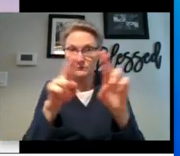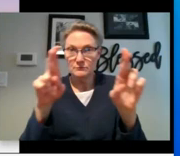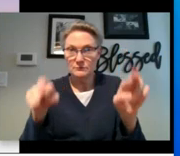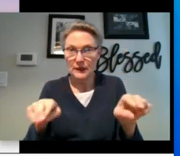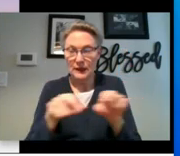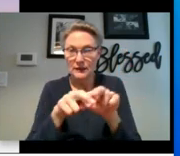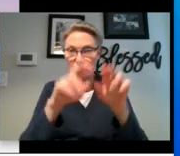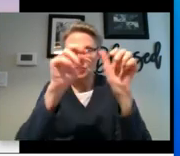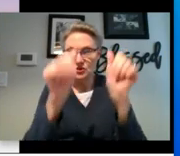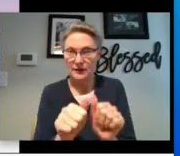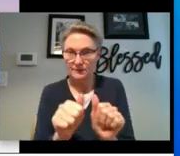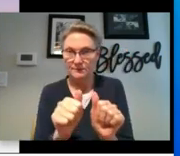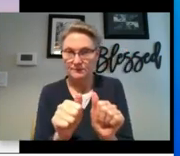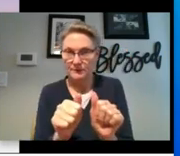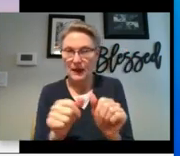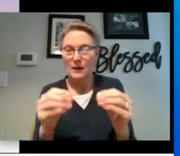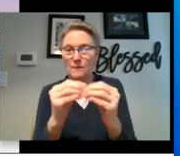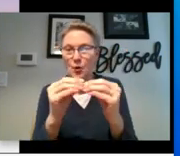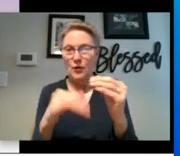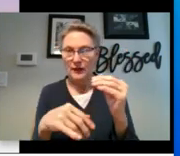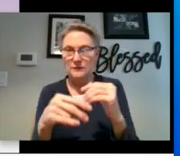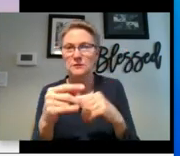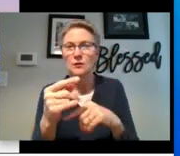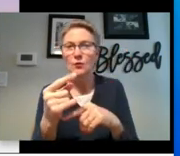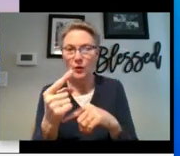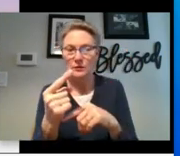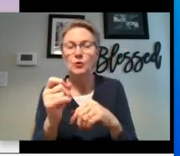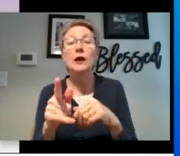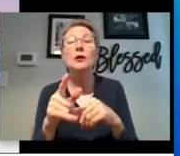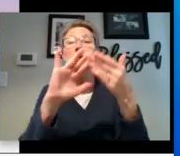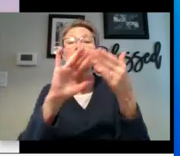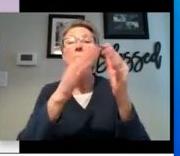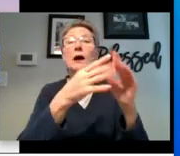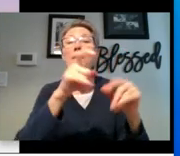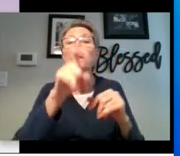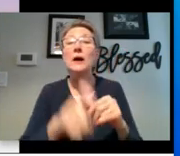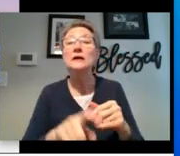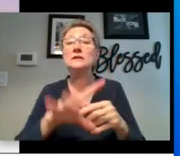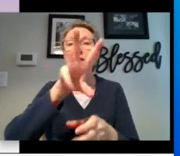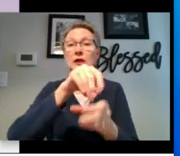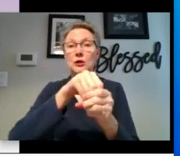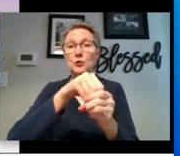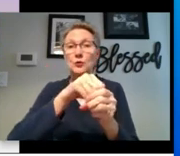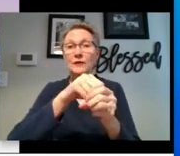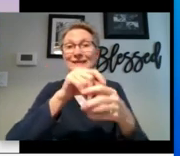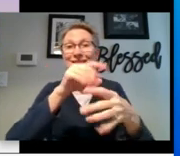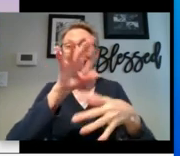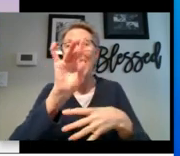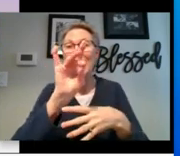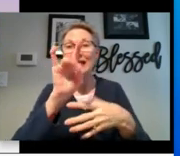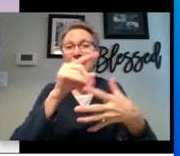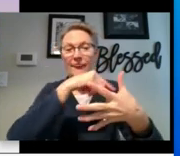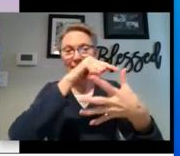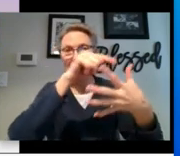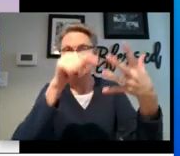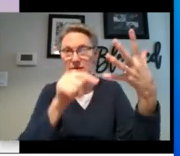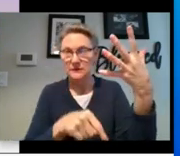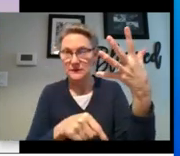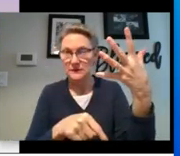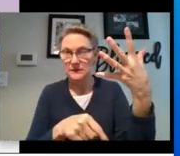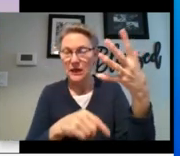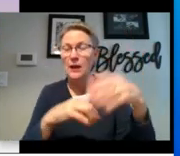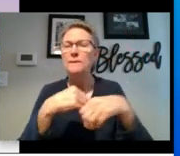clearly. 2, your town must include the following 8 items. Make sure you're